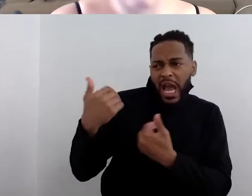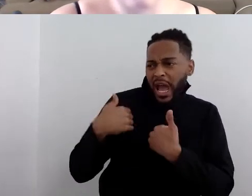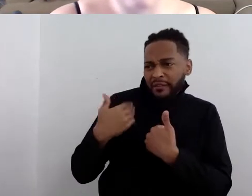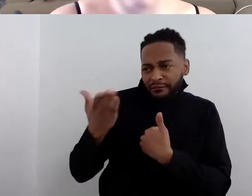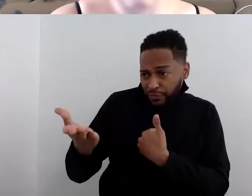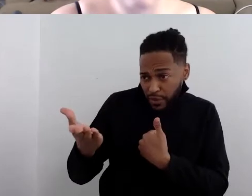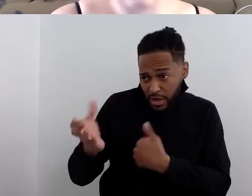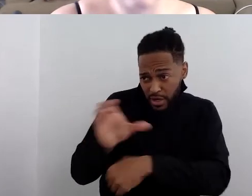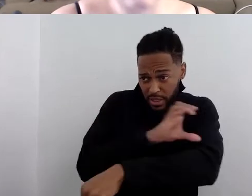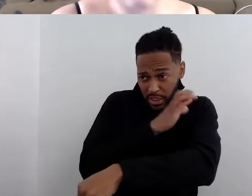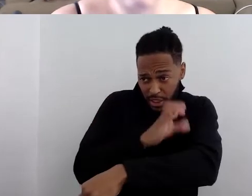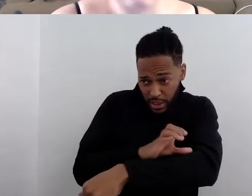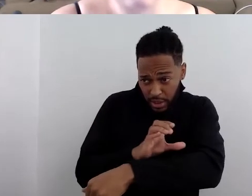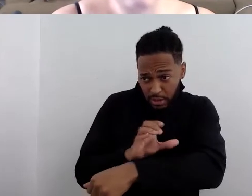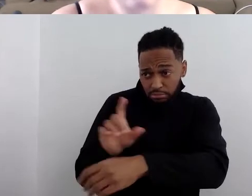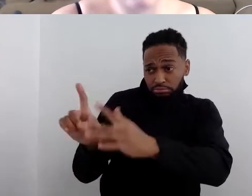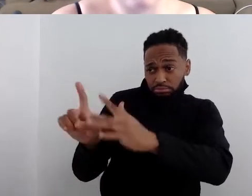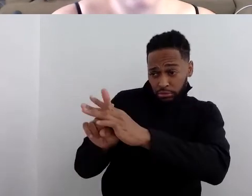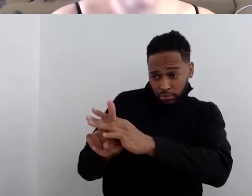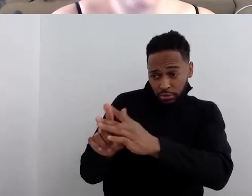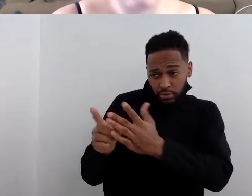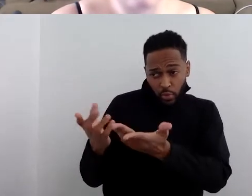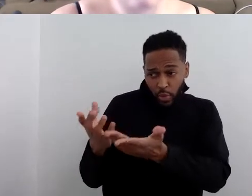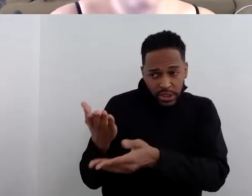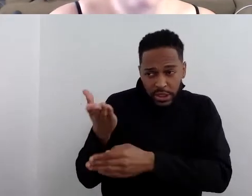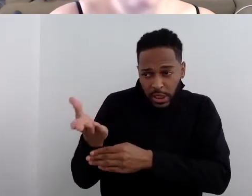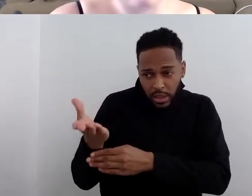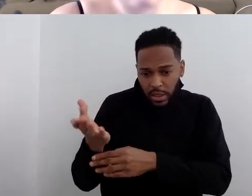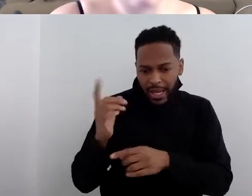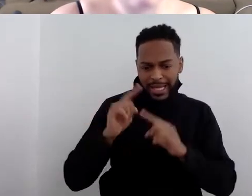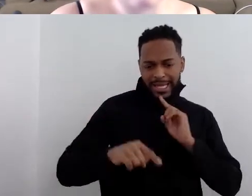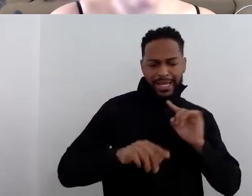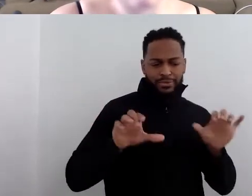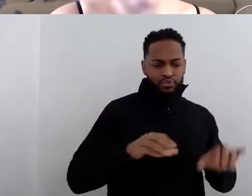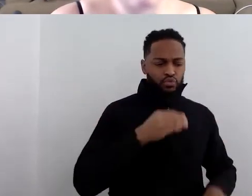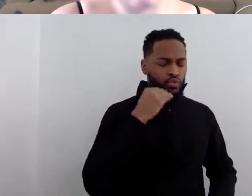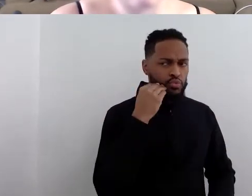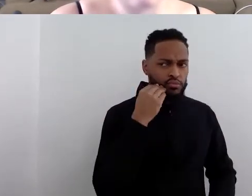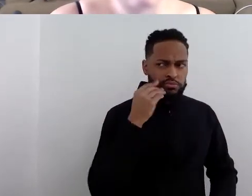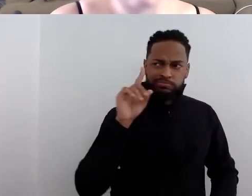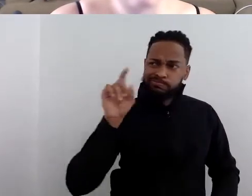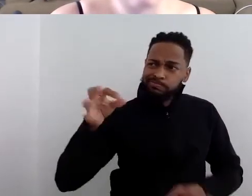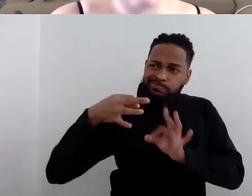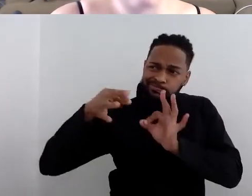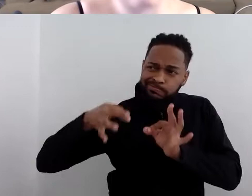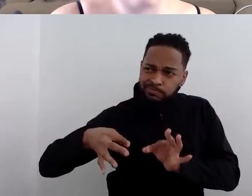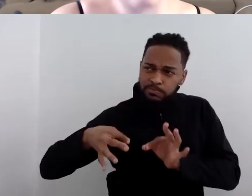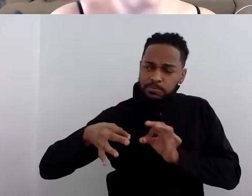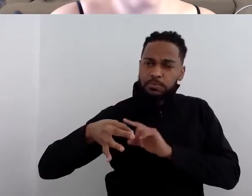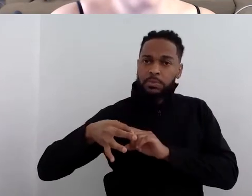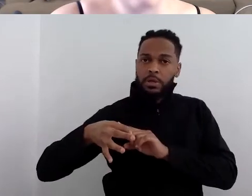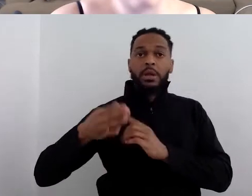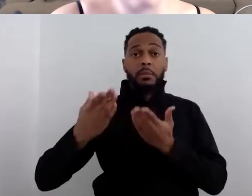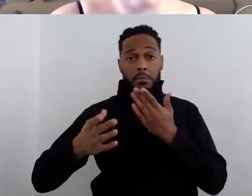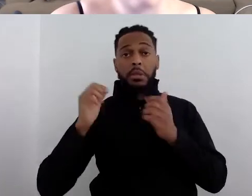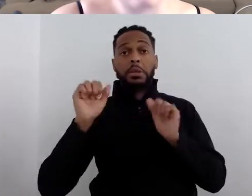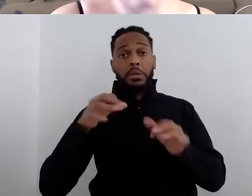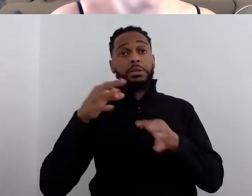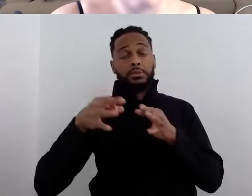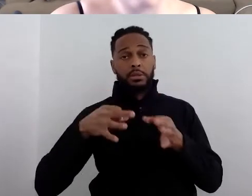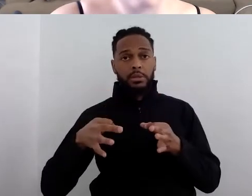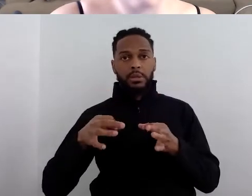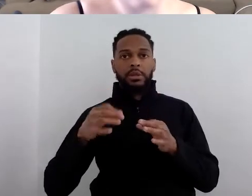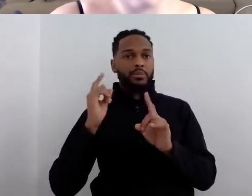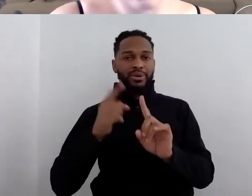And that might help you understand why it would benefit you to come in. Hopefully Hmm. they have a good reason. They don't just want to bill you twice.